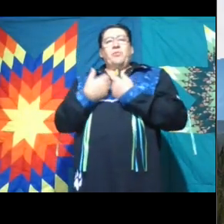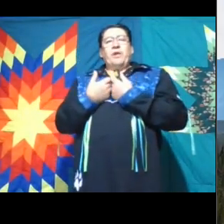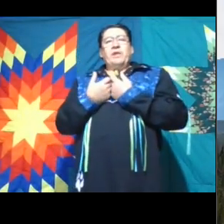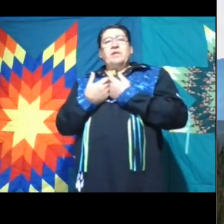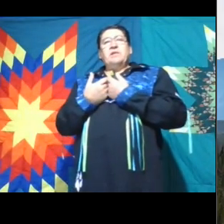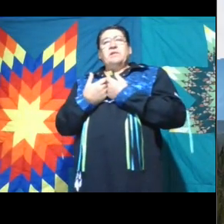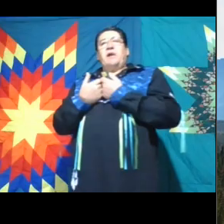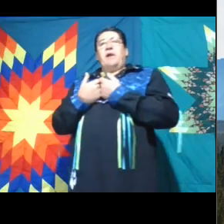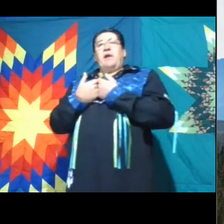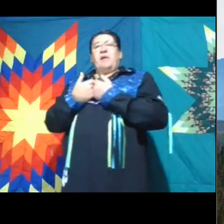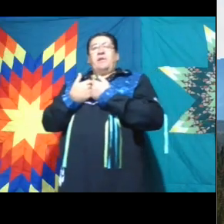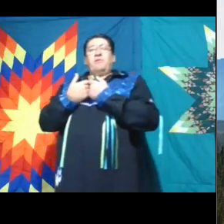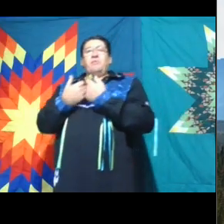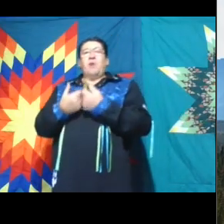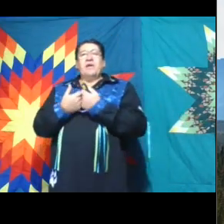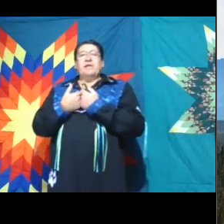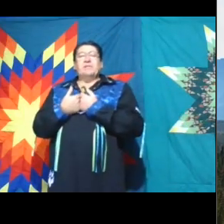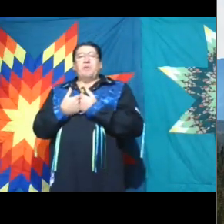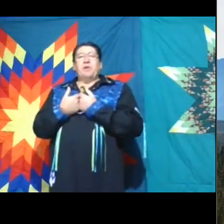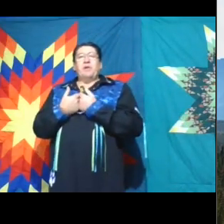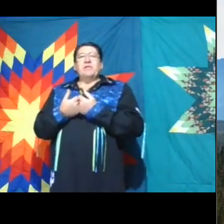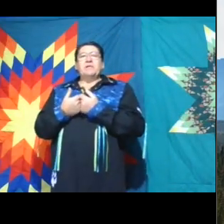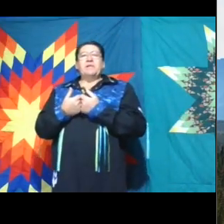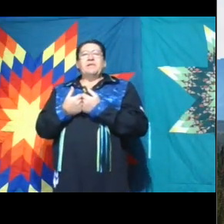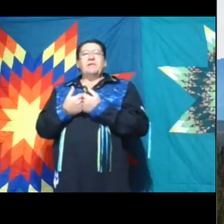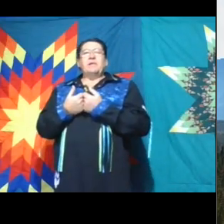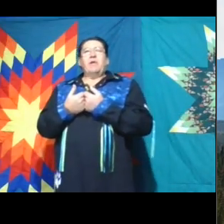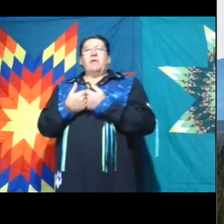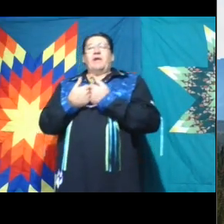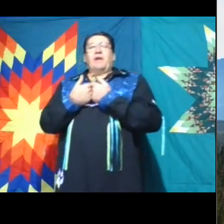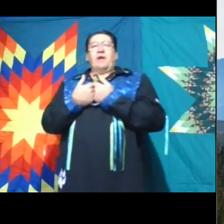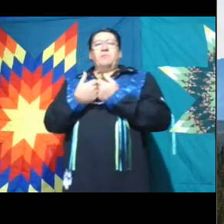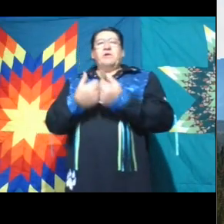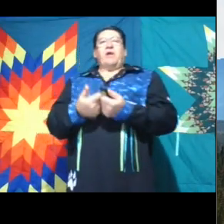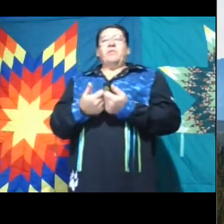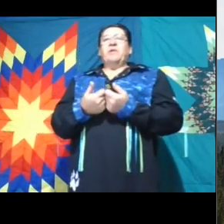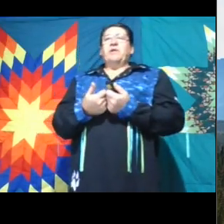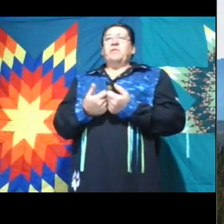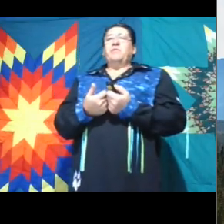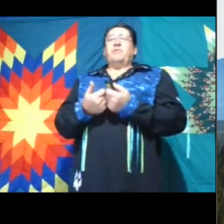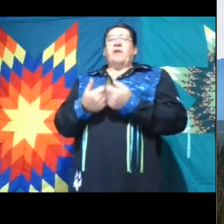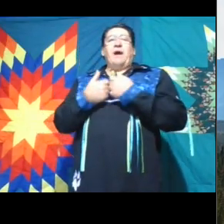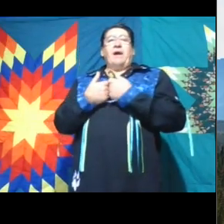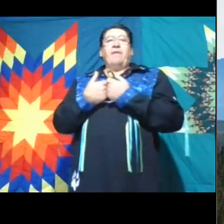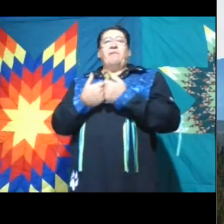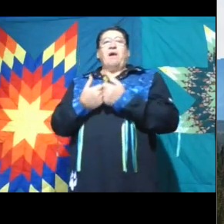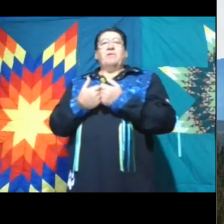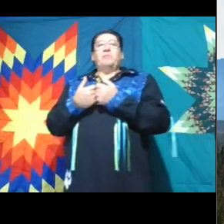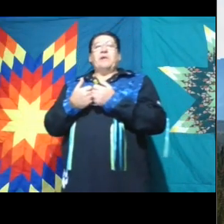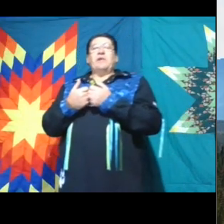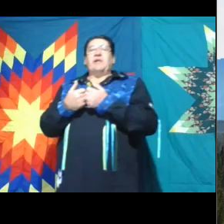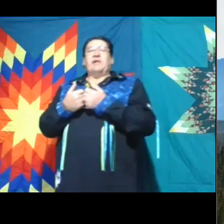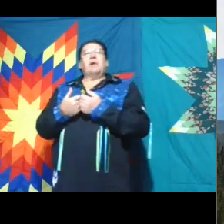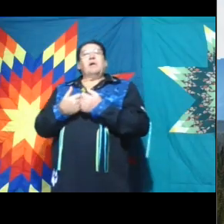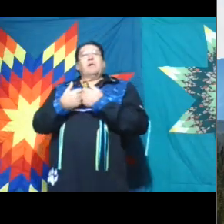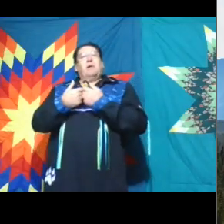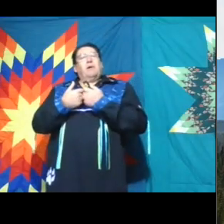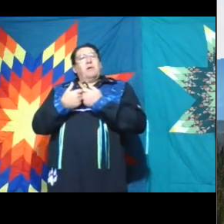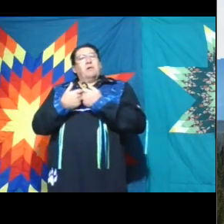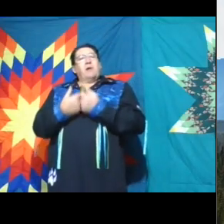my opinions and through my experiences that I am sharing with you that I have found to be